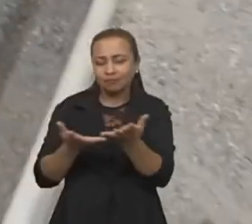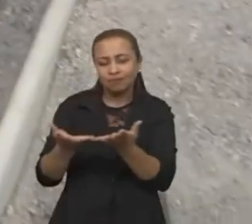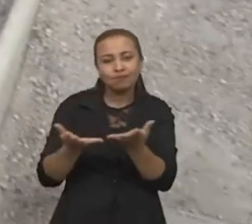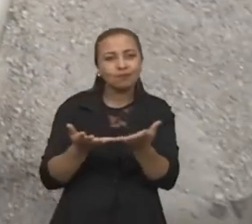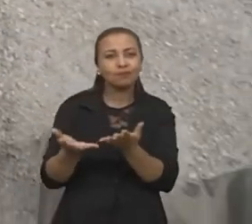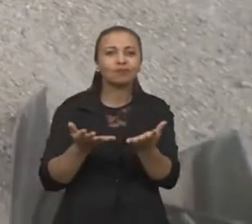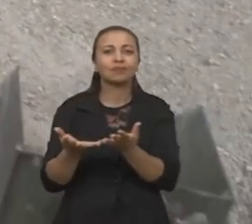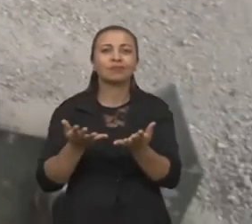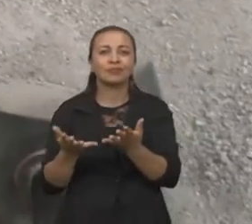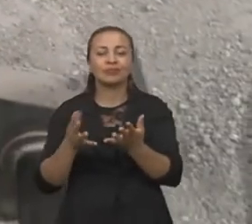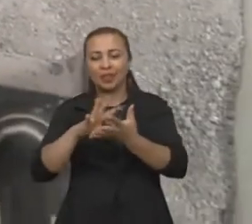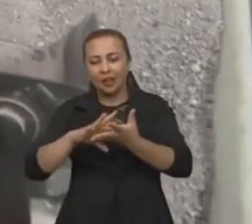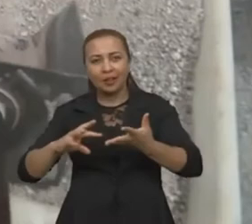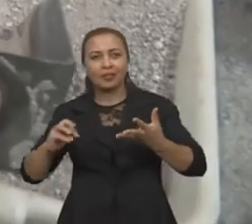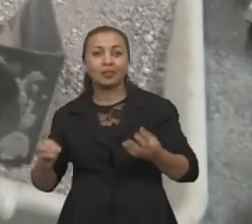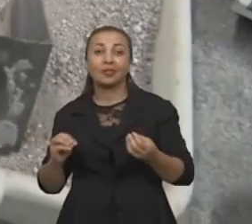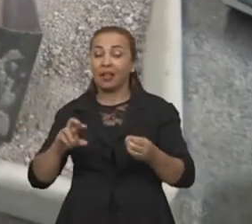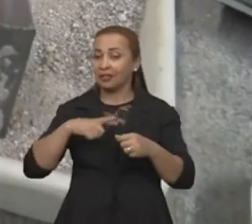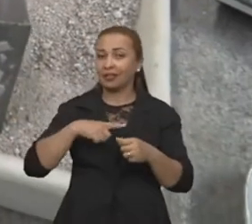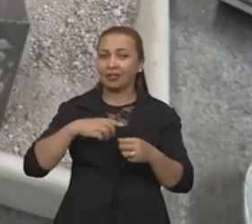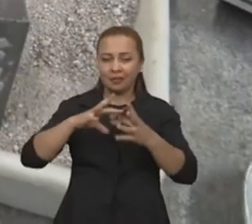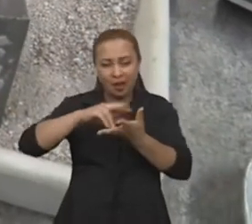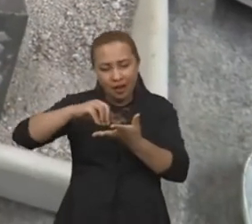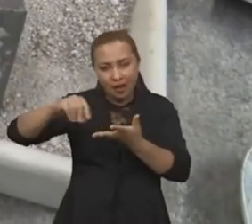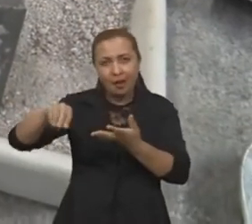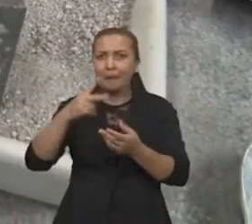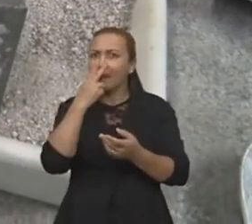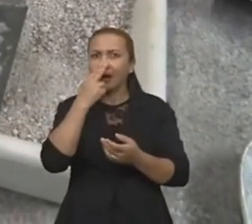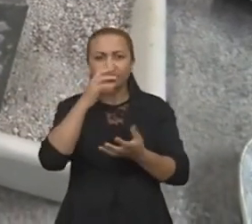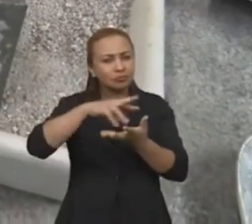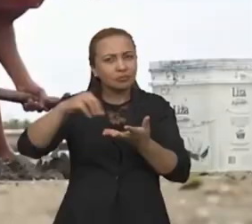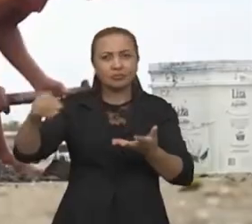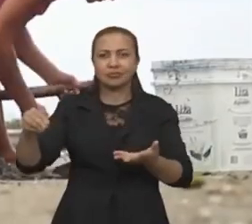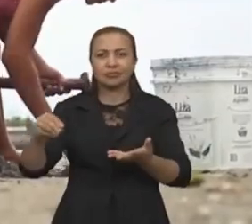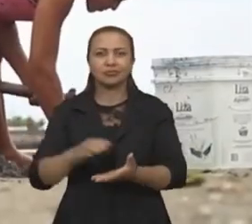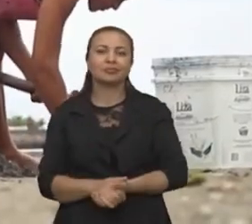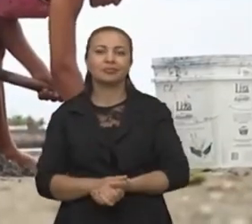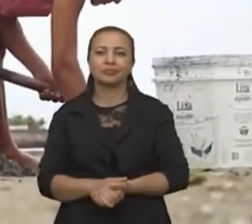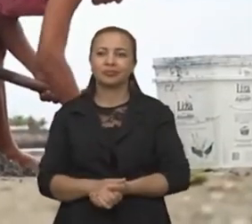of peneuration, to remove the excess of finos. So, we did a lot of similar to the waste.